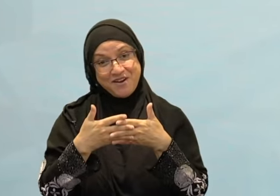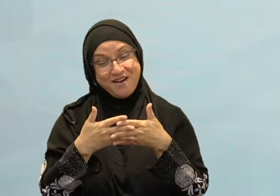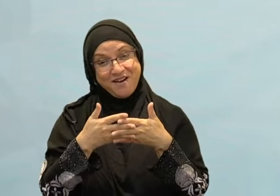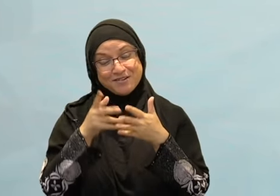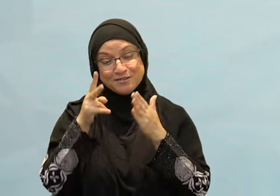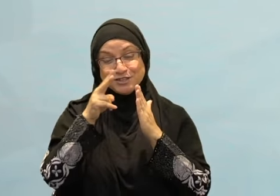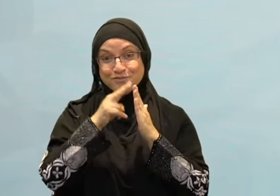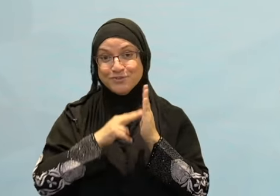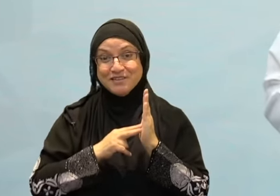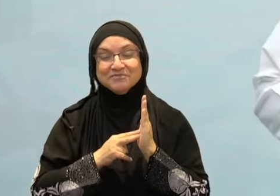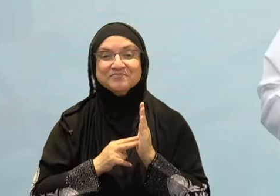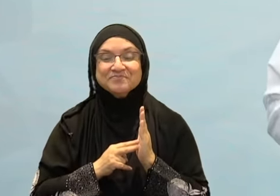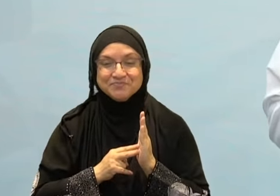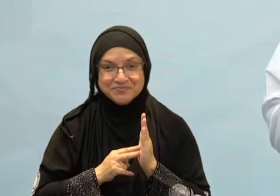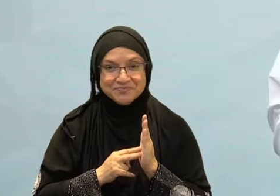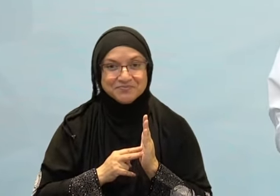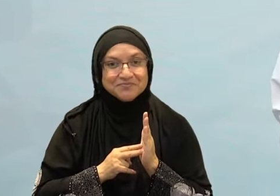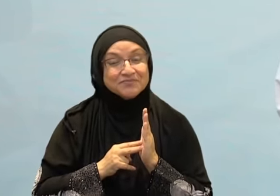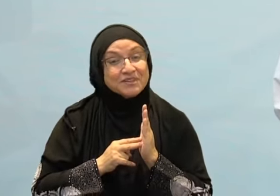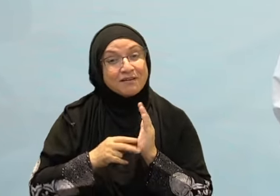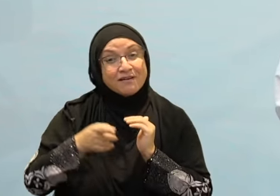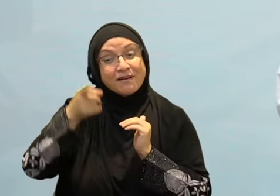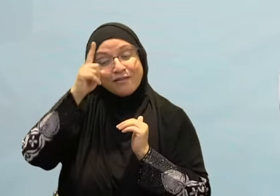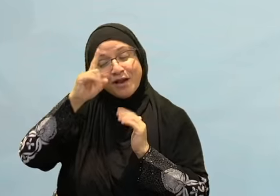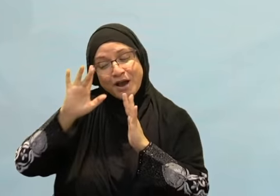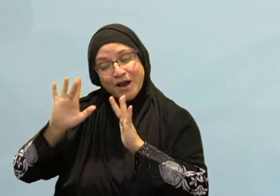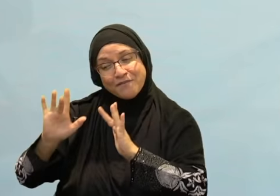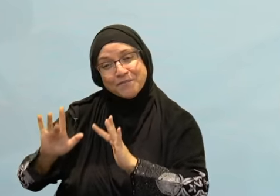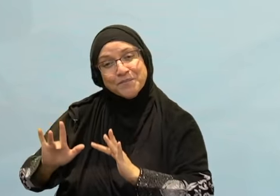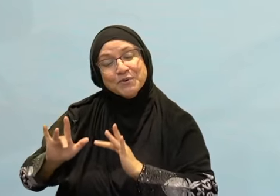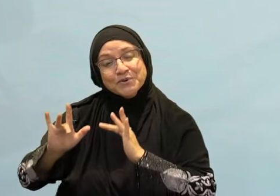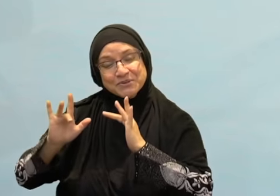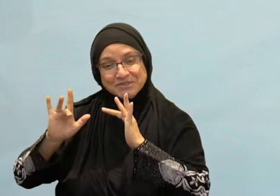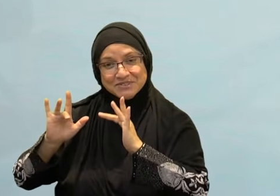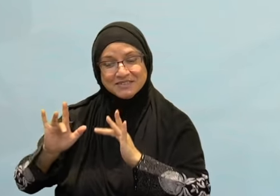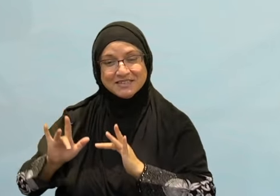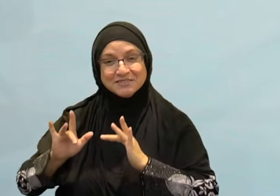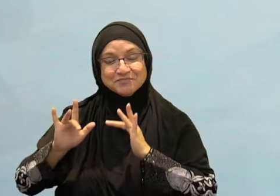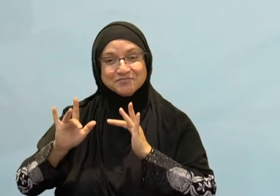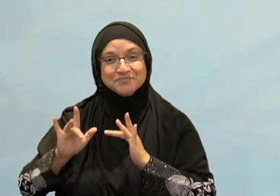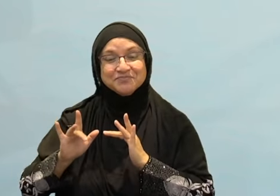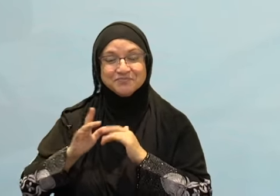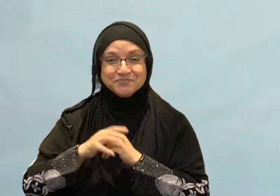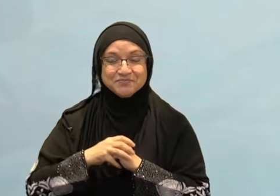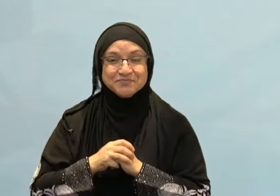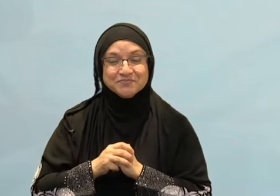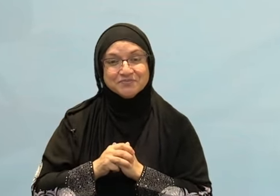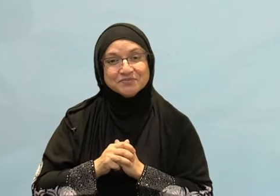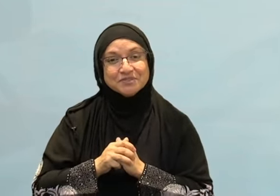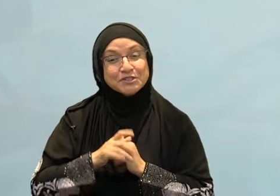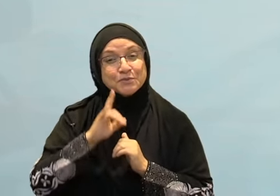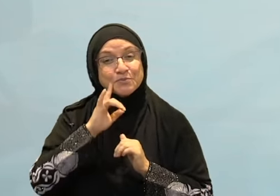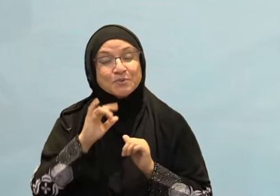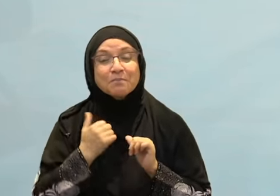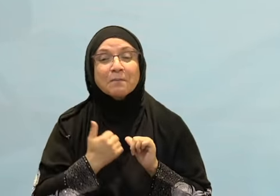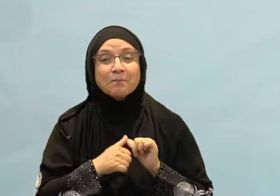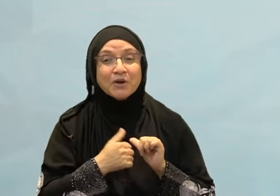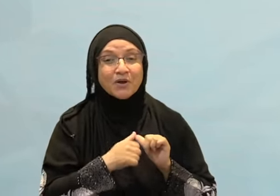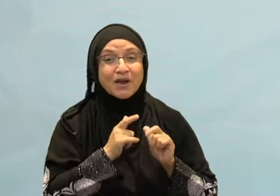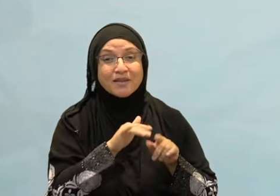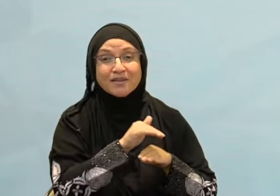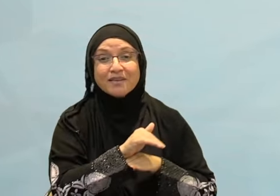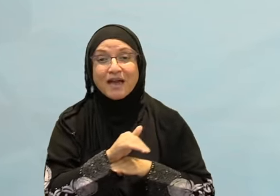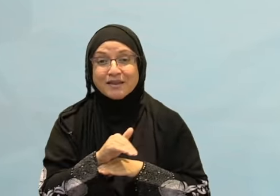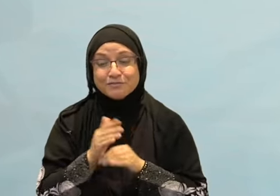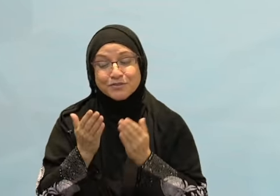place of it. It's a means of connecting yourself to the Lord that you call upon day and night. We call upon Him for forgiveness and for salvation.